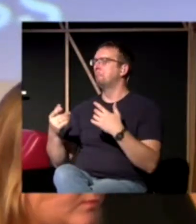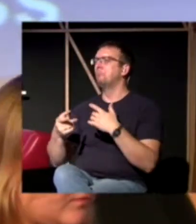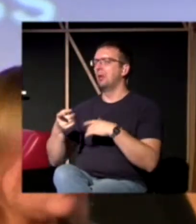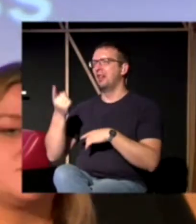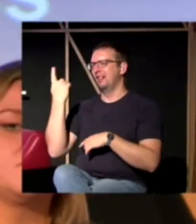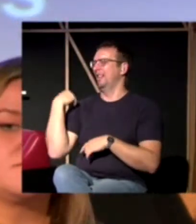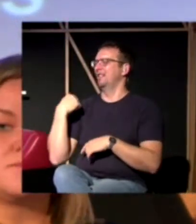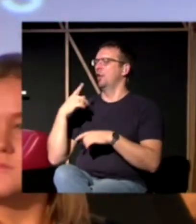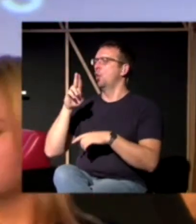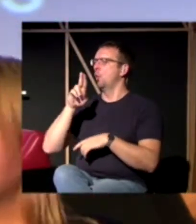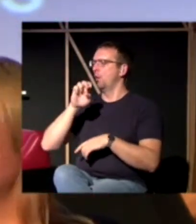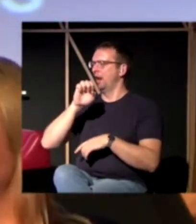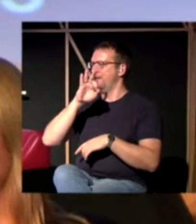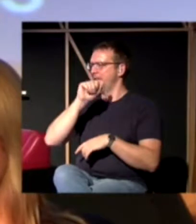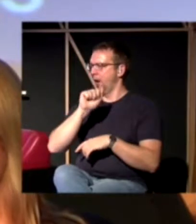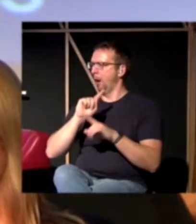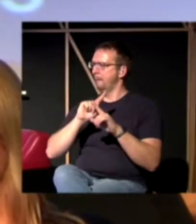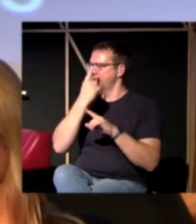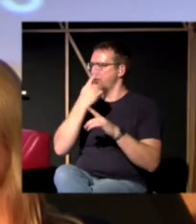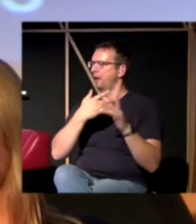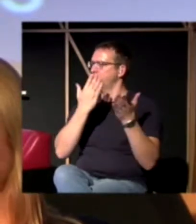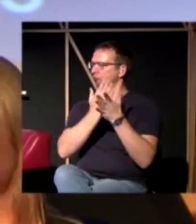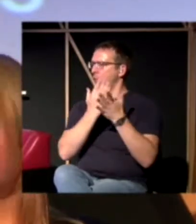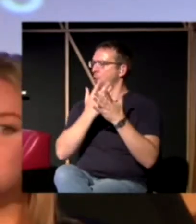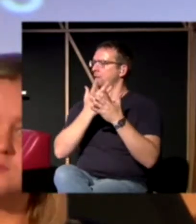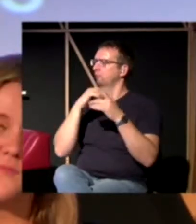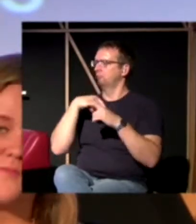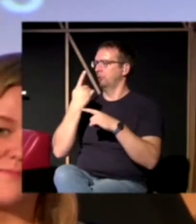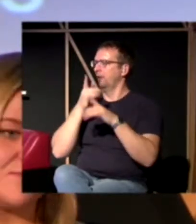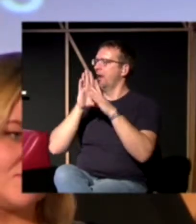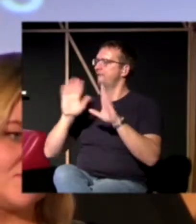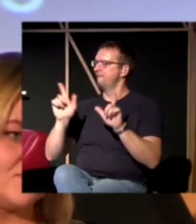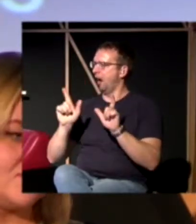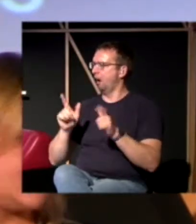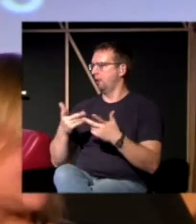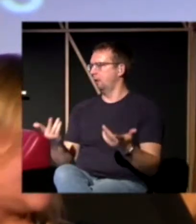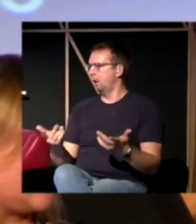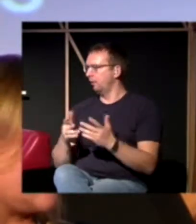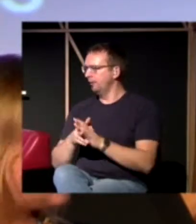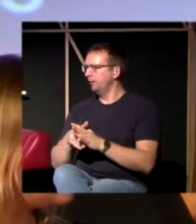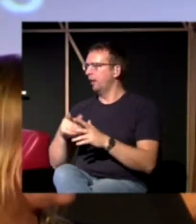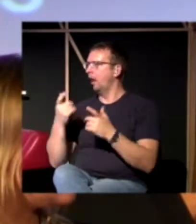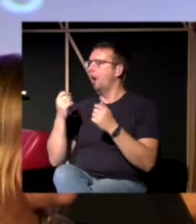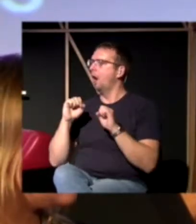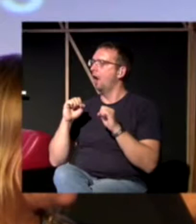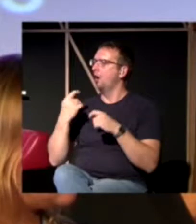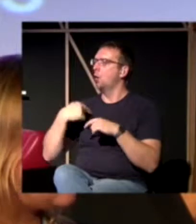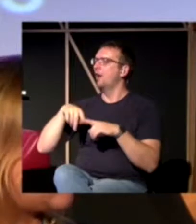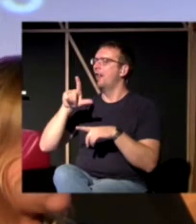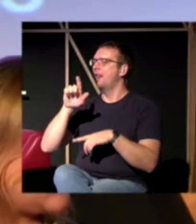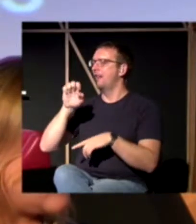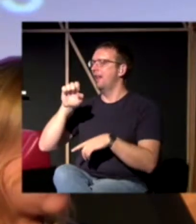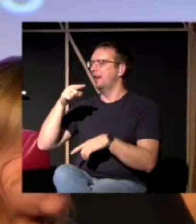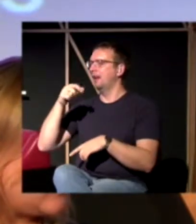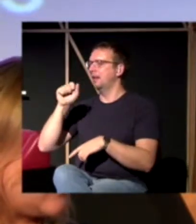brought. So we established a legacy project, and the Cafe Week of Action was a big part of that. Over the years, more and more countries